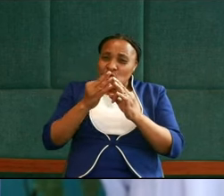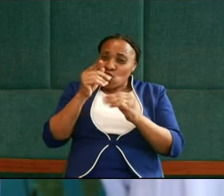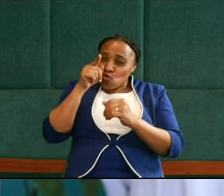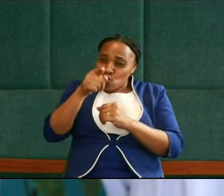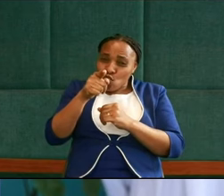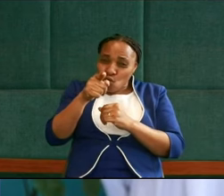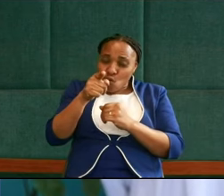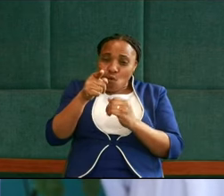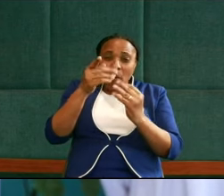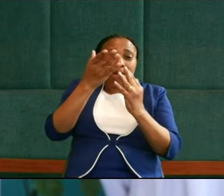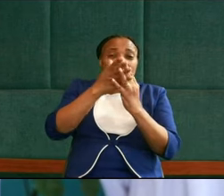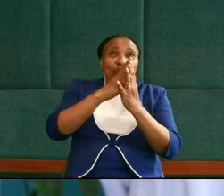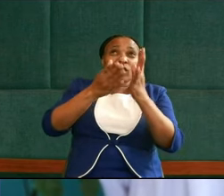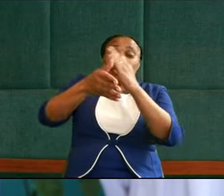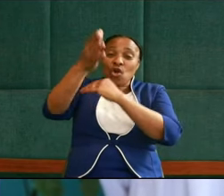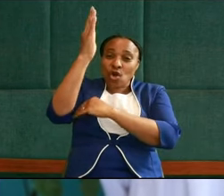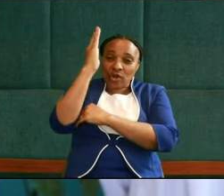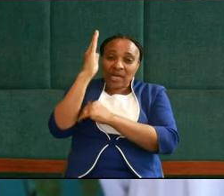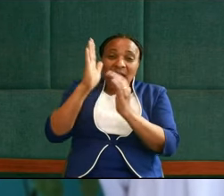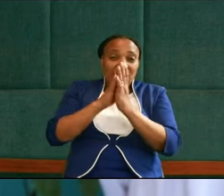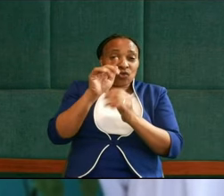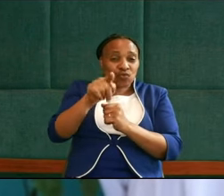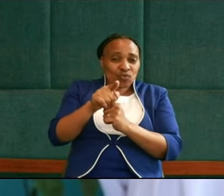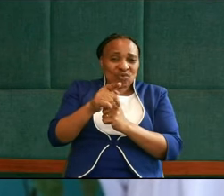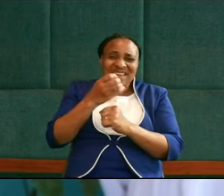God. Don't ignore him.